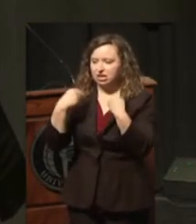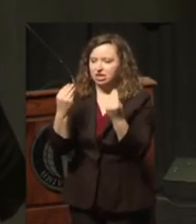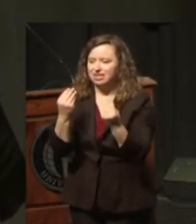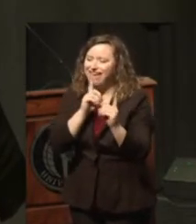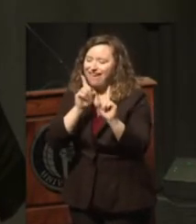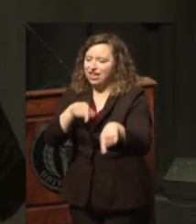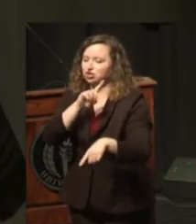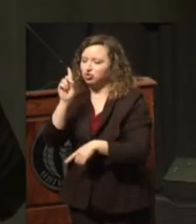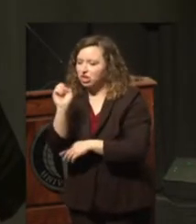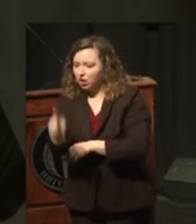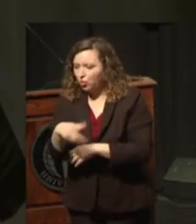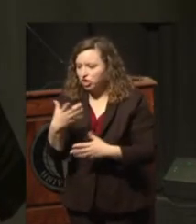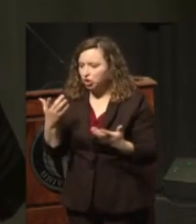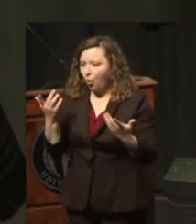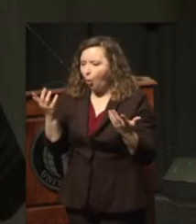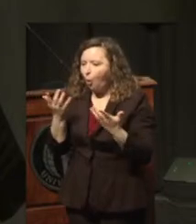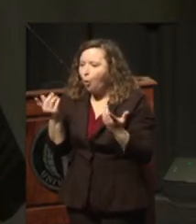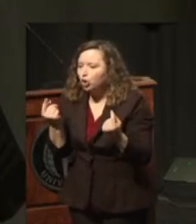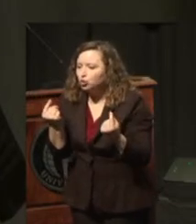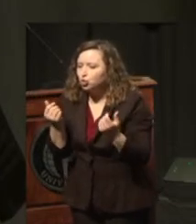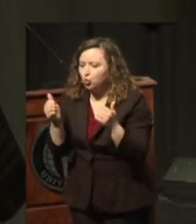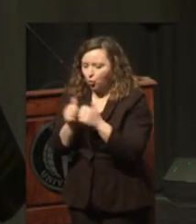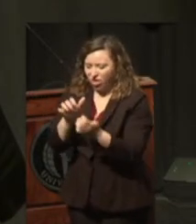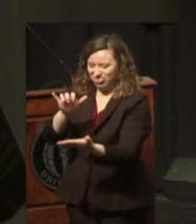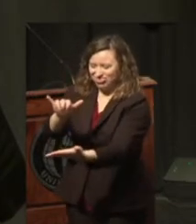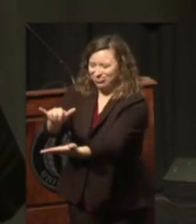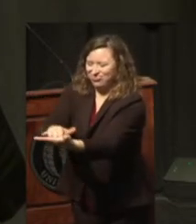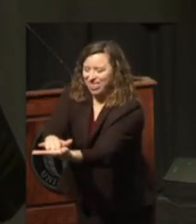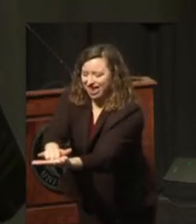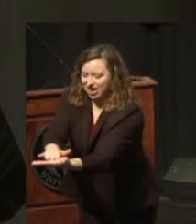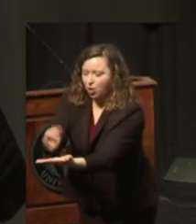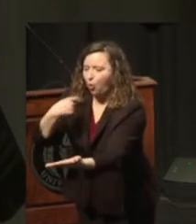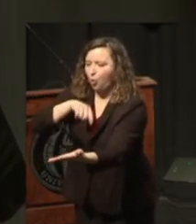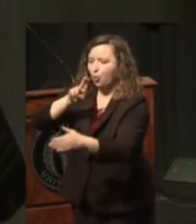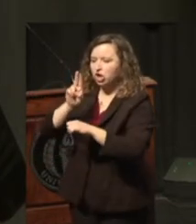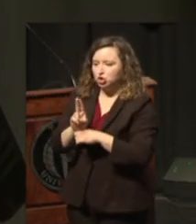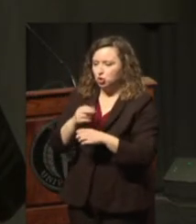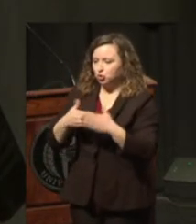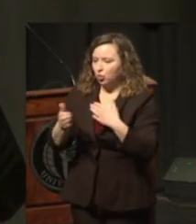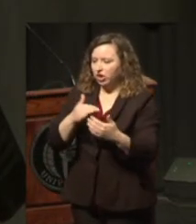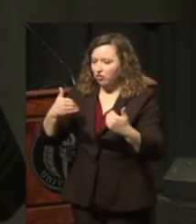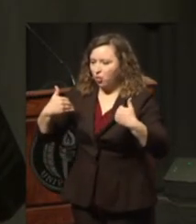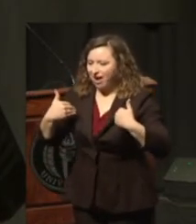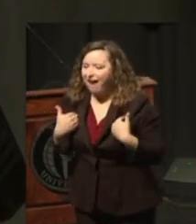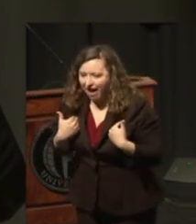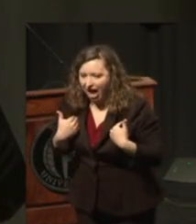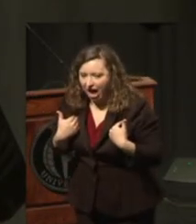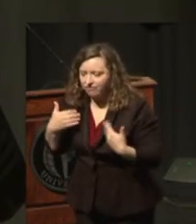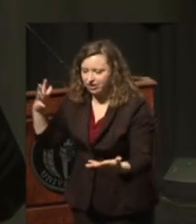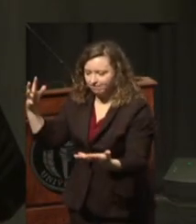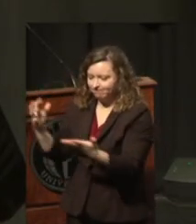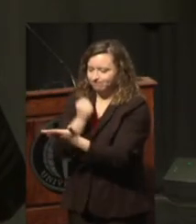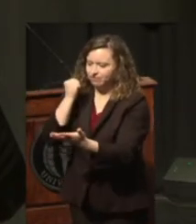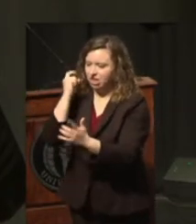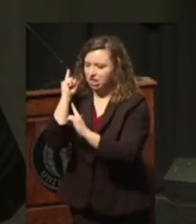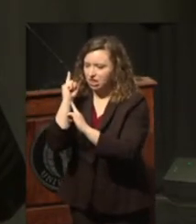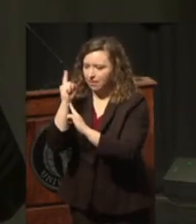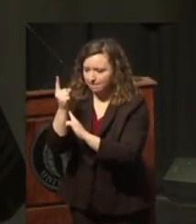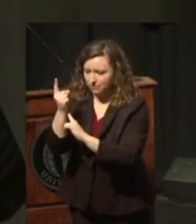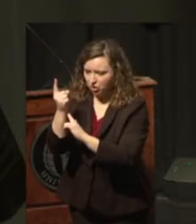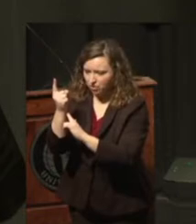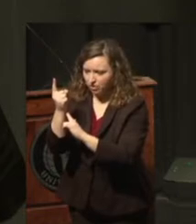with that, right? We use what we got to seize the moment, right? To bring hope to the